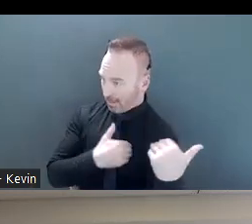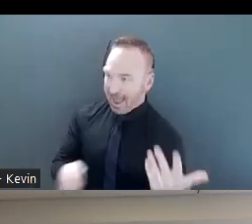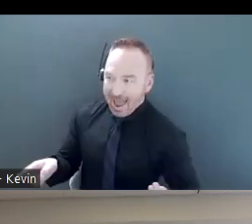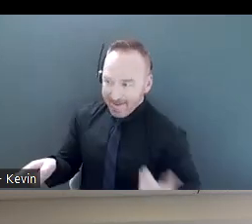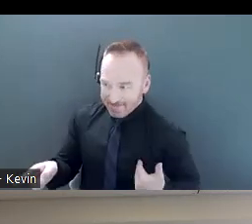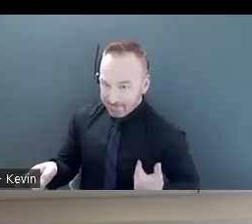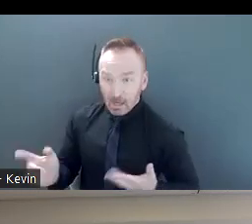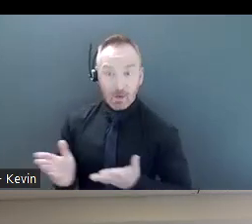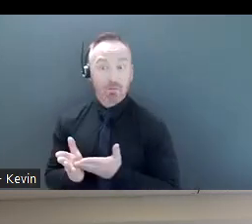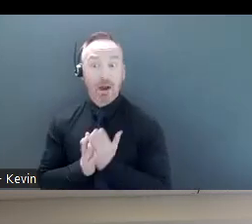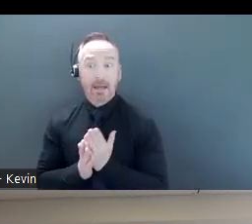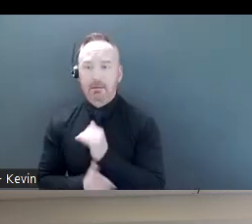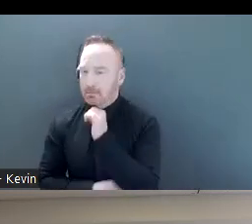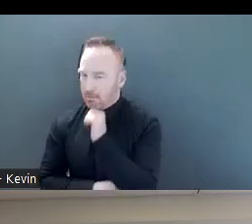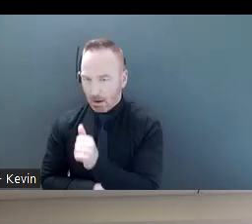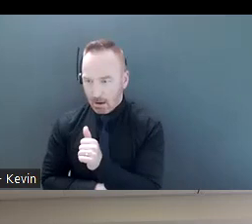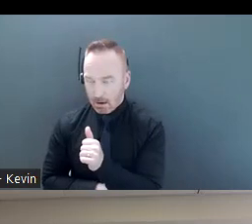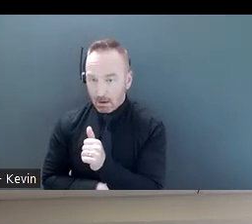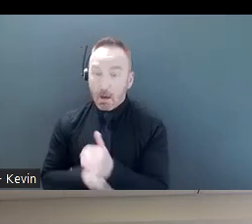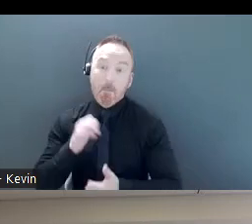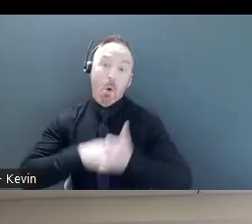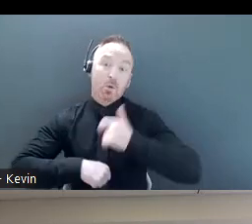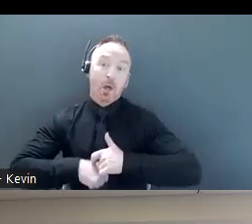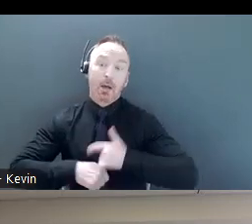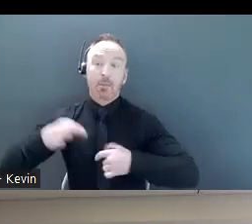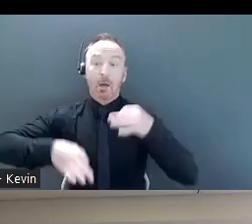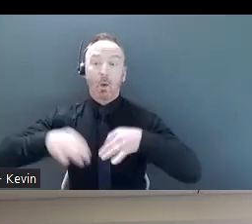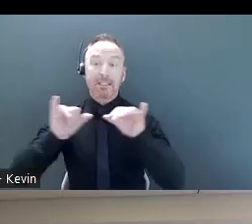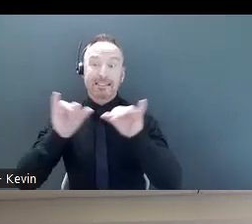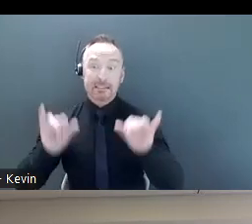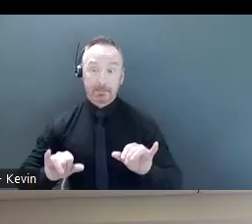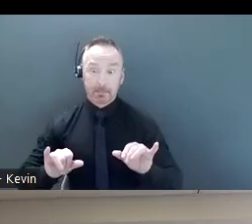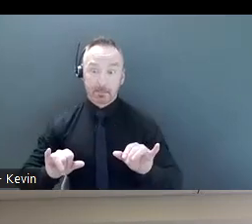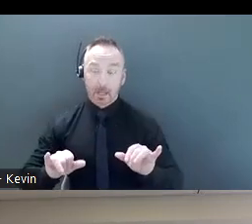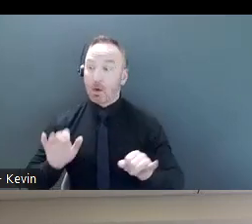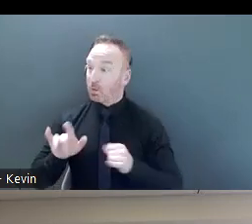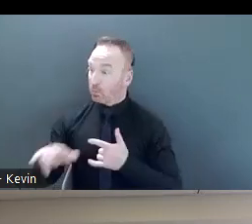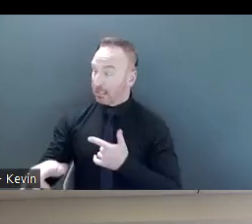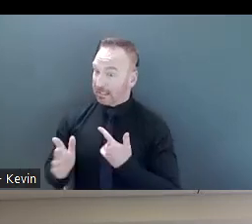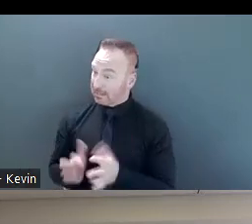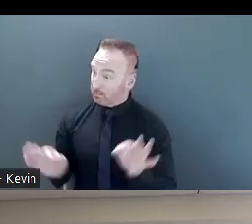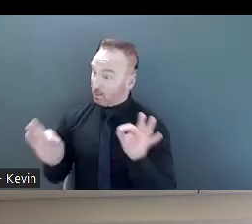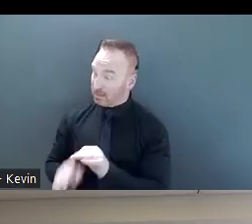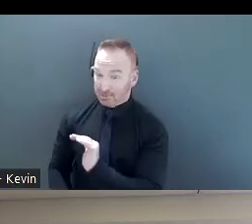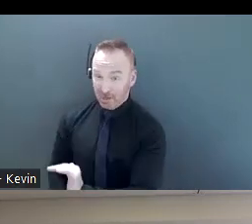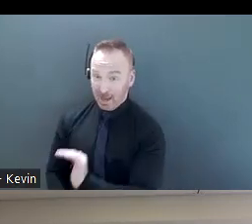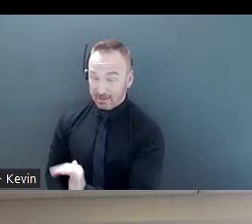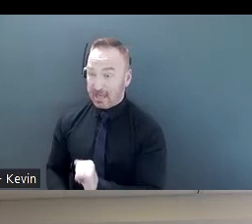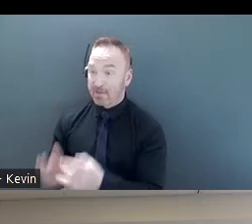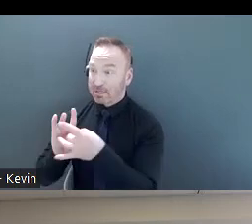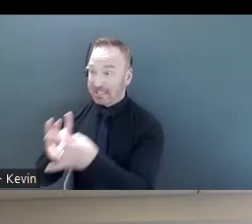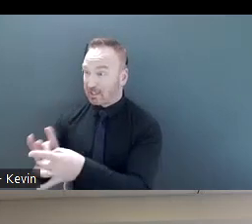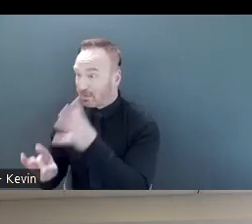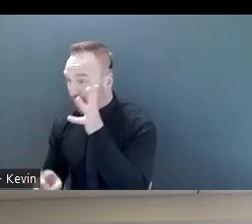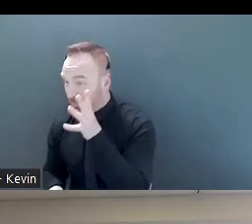best interest of the children. Most courts would say this, that they should have a relationship with both parents. It's typically in the best interest